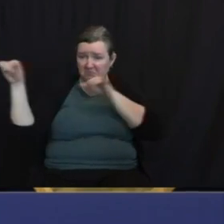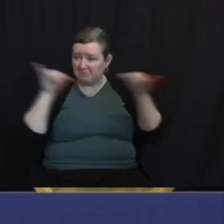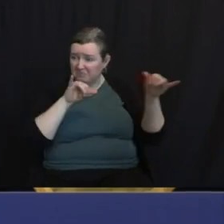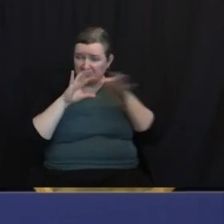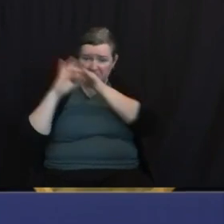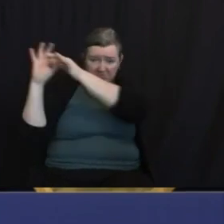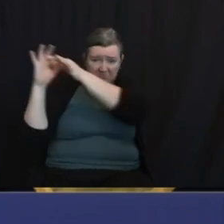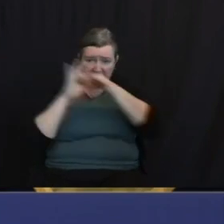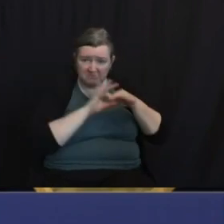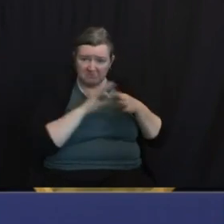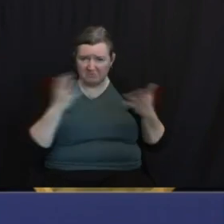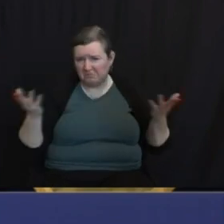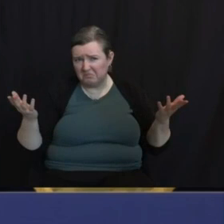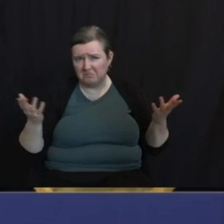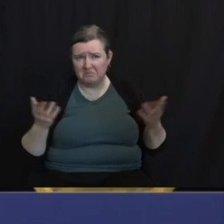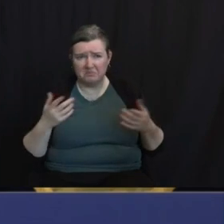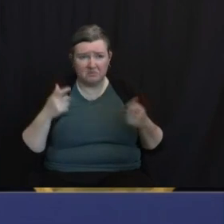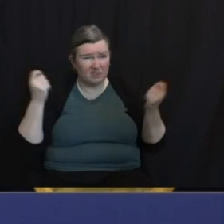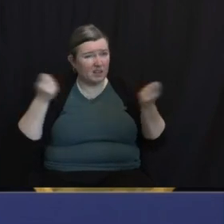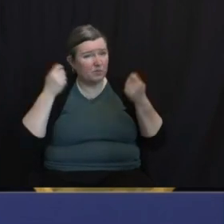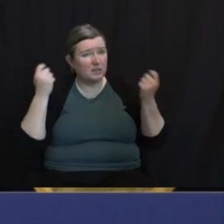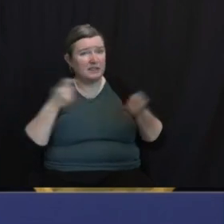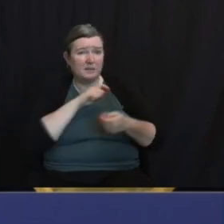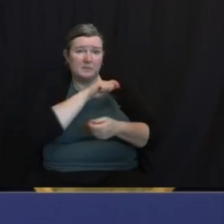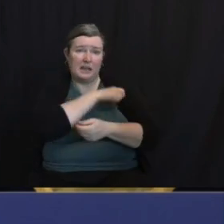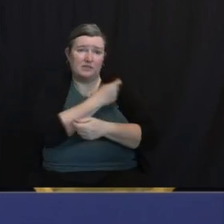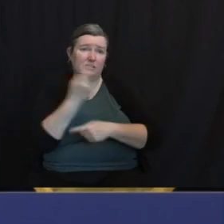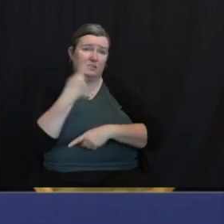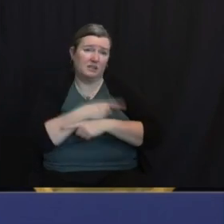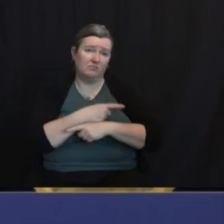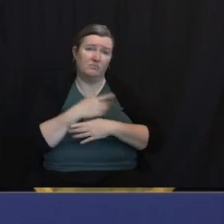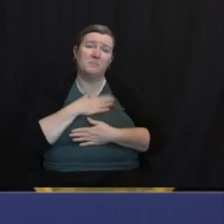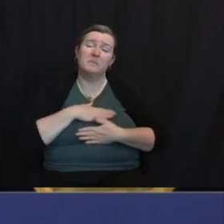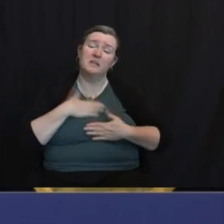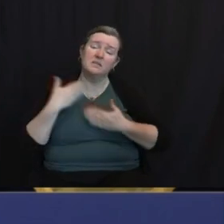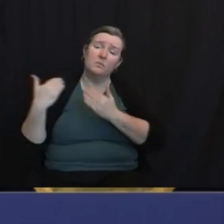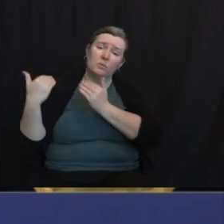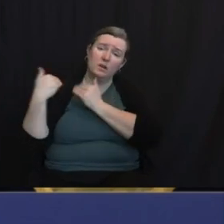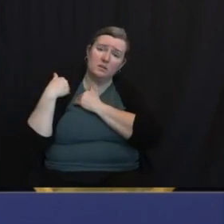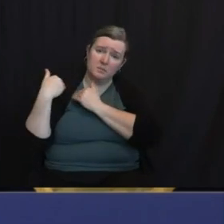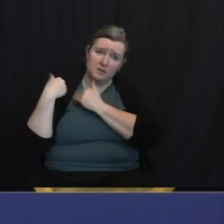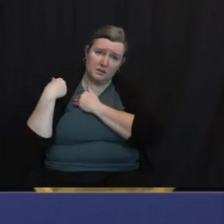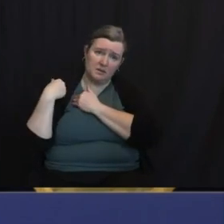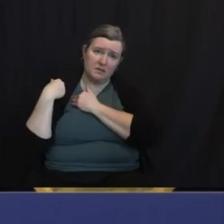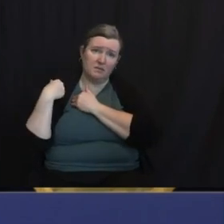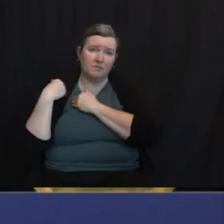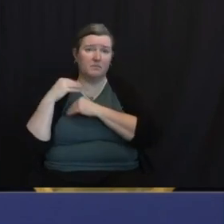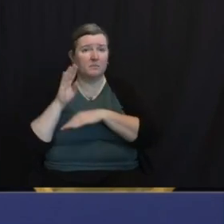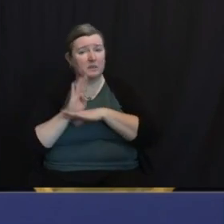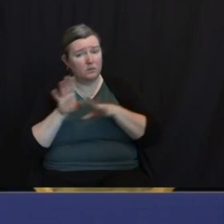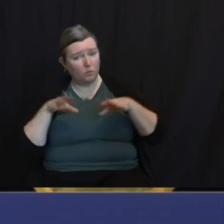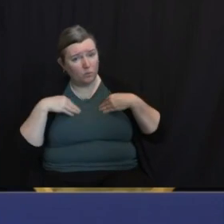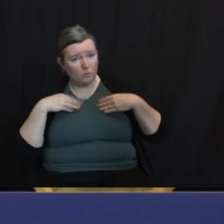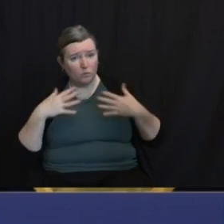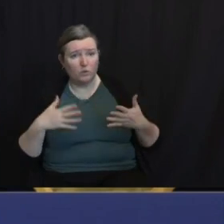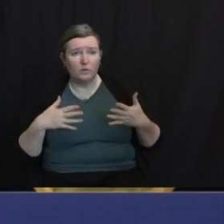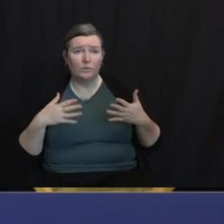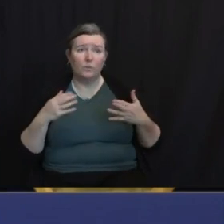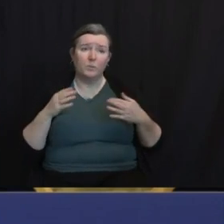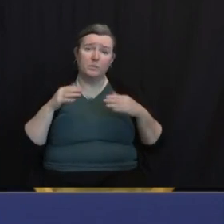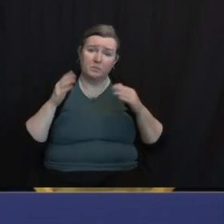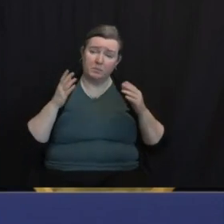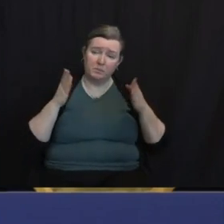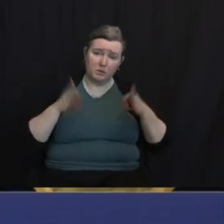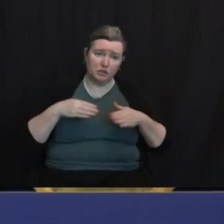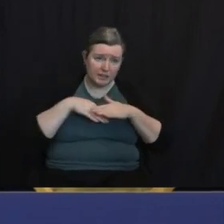this allows me the opportunity to say, please do it responsibly, including if you're a proprietor or you're a patron. Maybe if I could ask Eddie